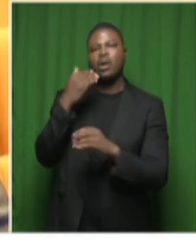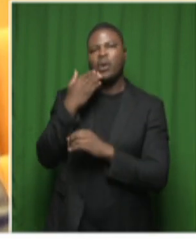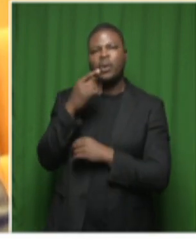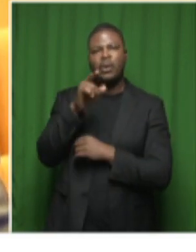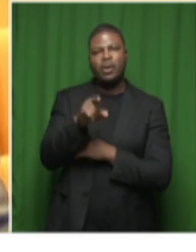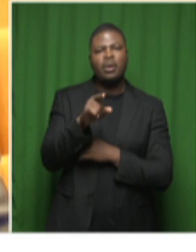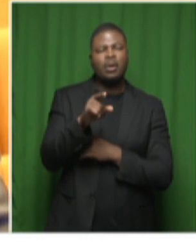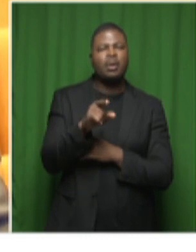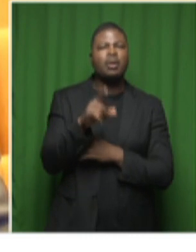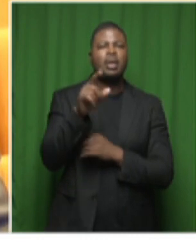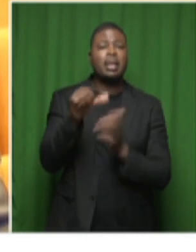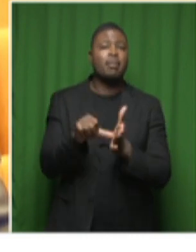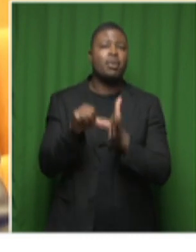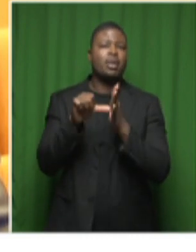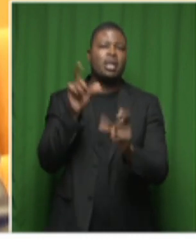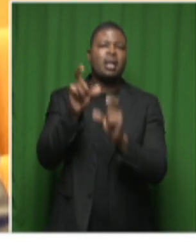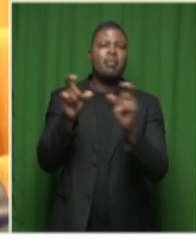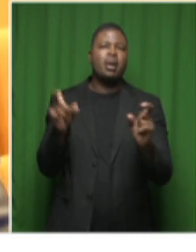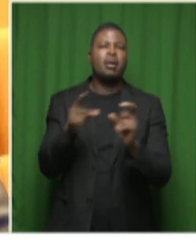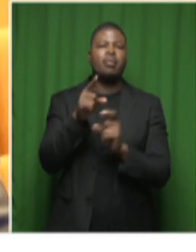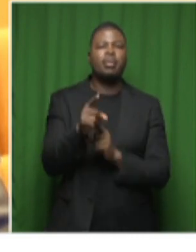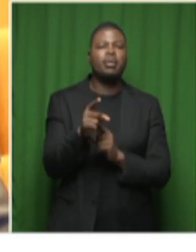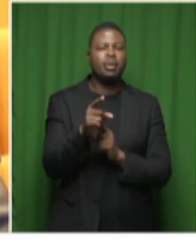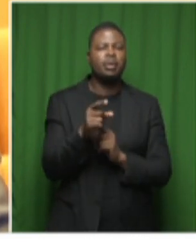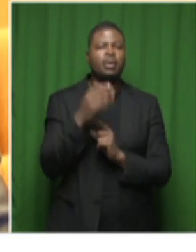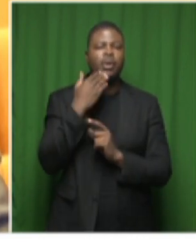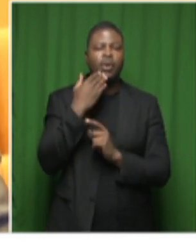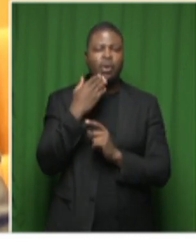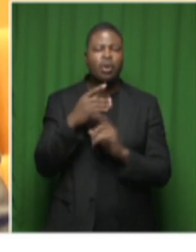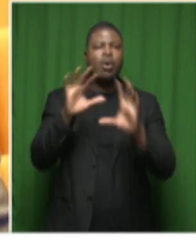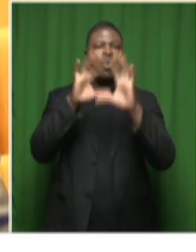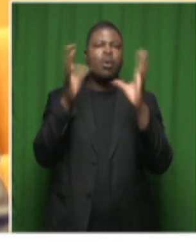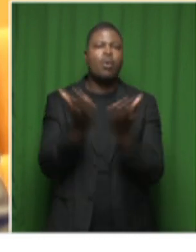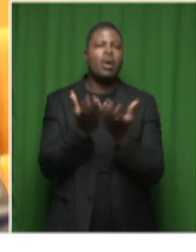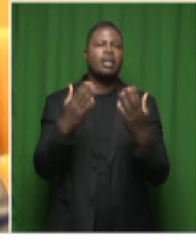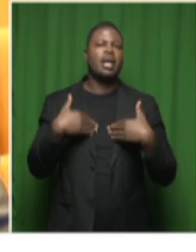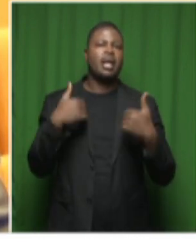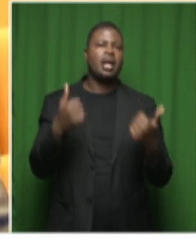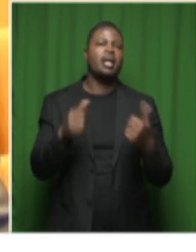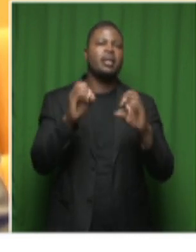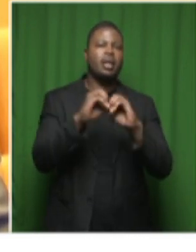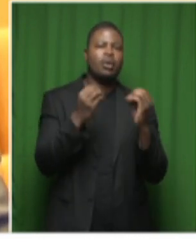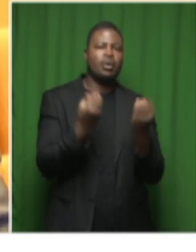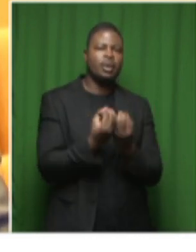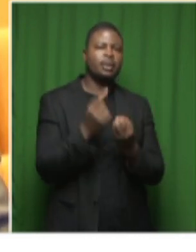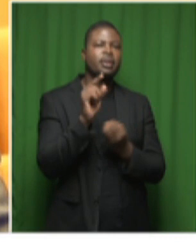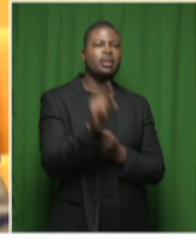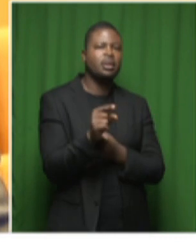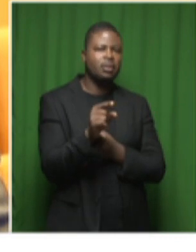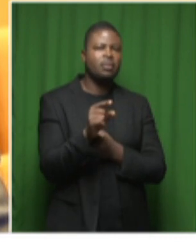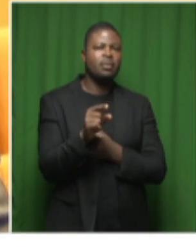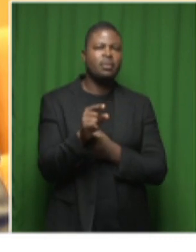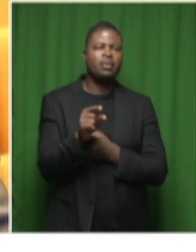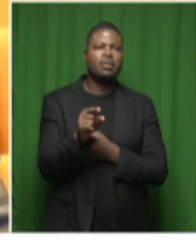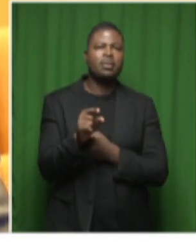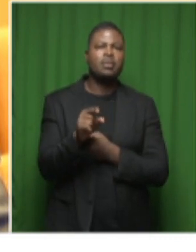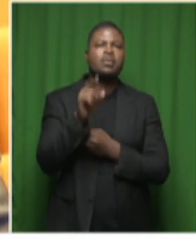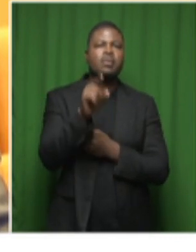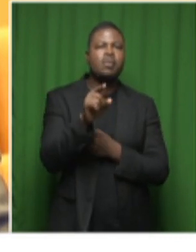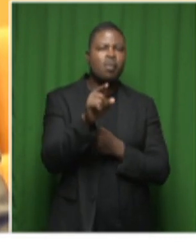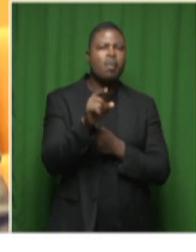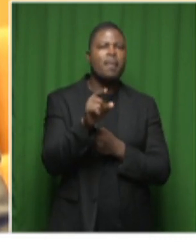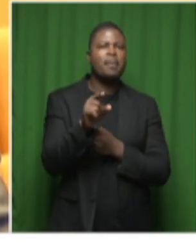it, aligned to the conference, most notably the World Health Organization, regarding one of your